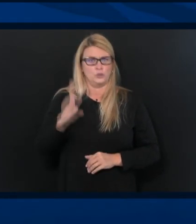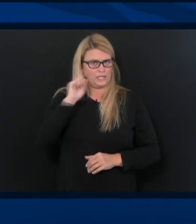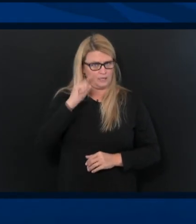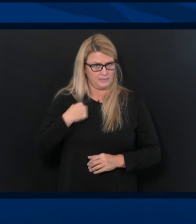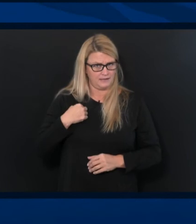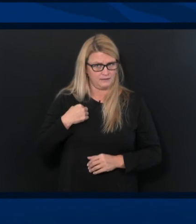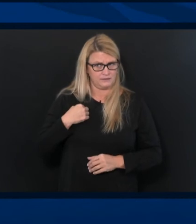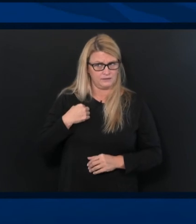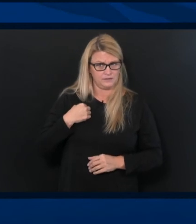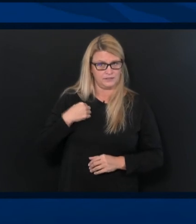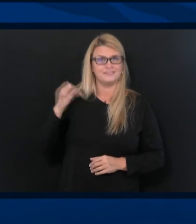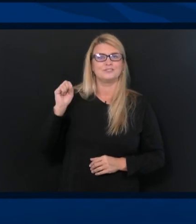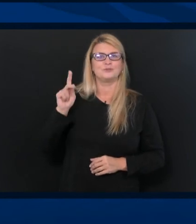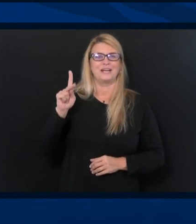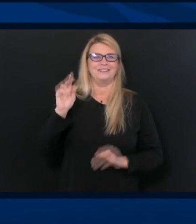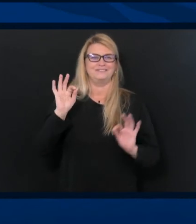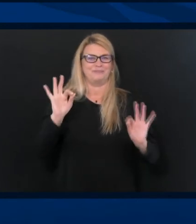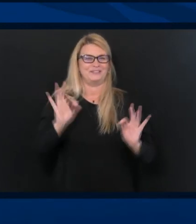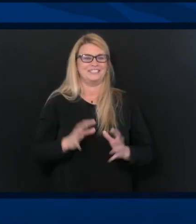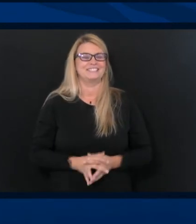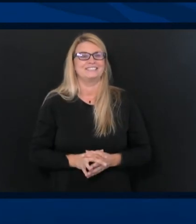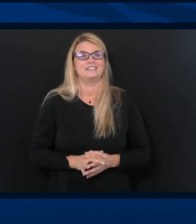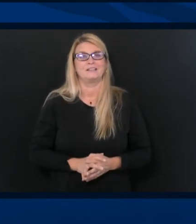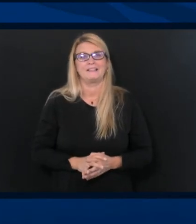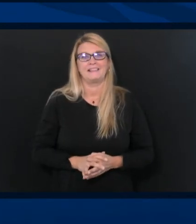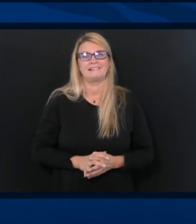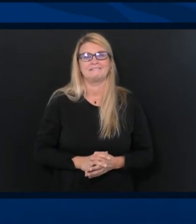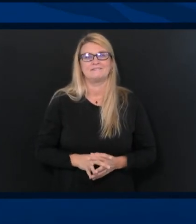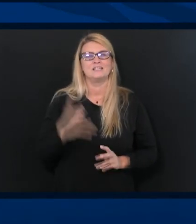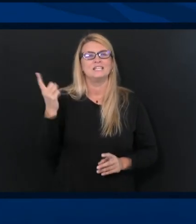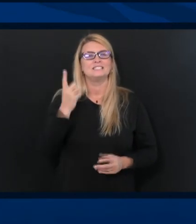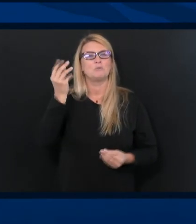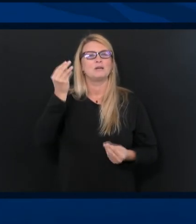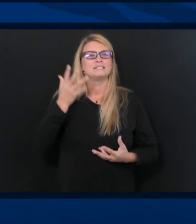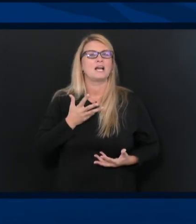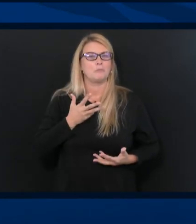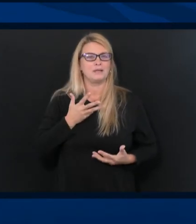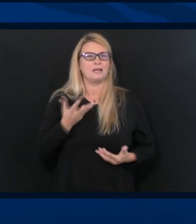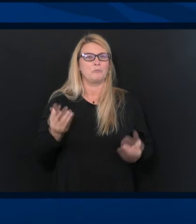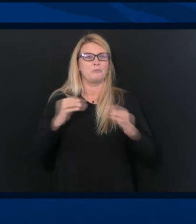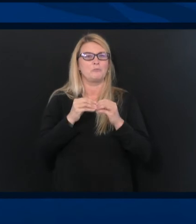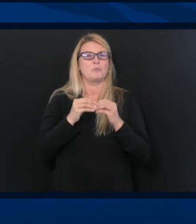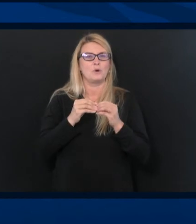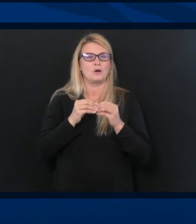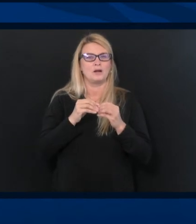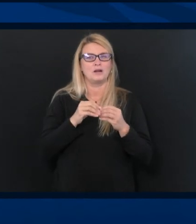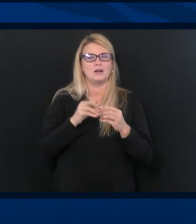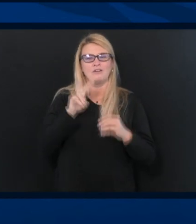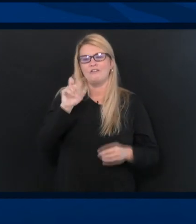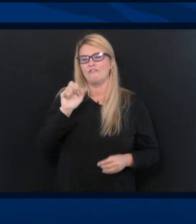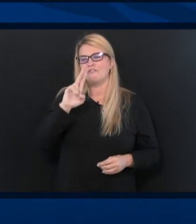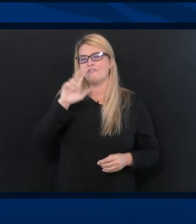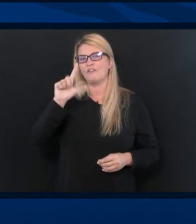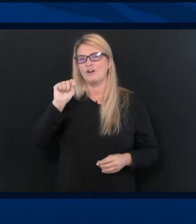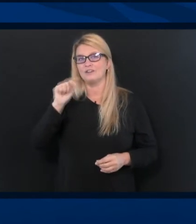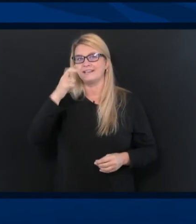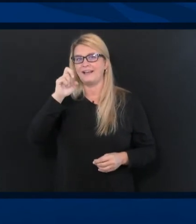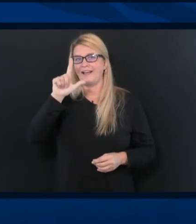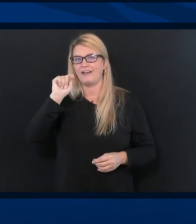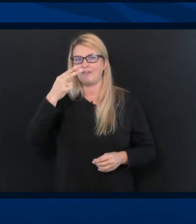We can. Awesome. Hey, can someone talk to me a little bit more about the Vault Health deal, how it came